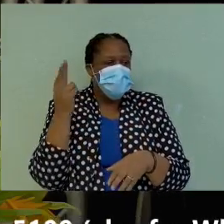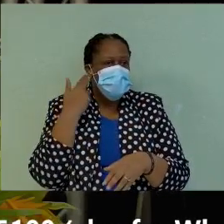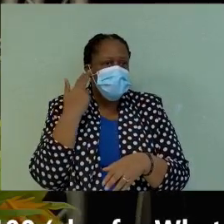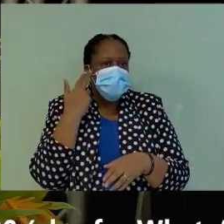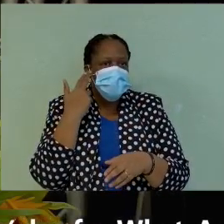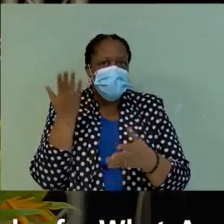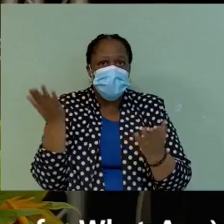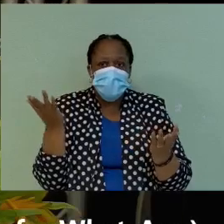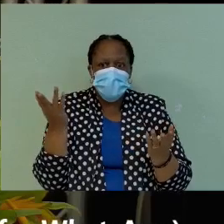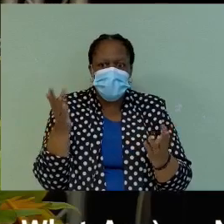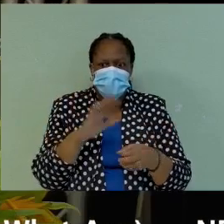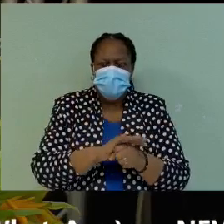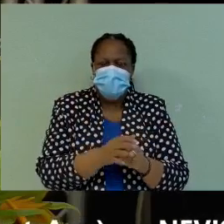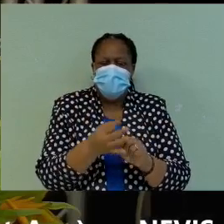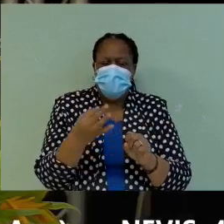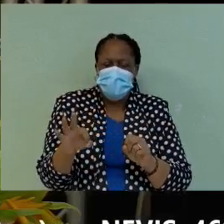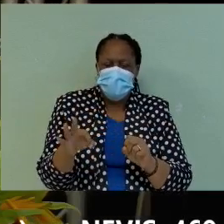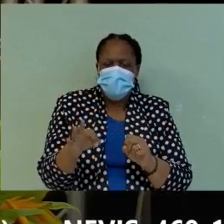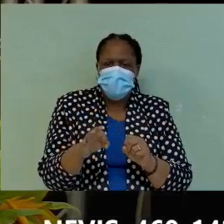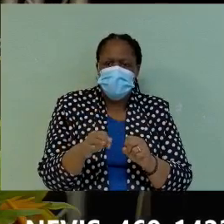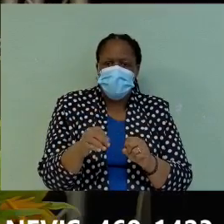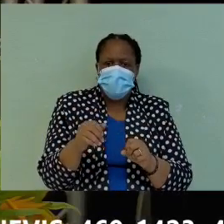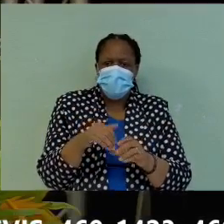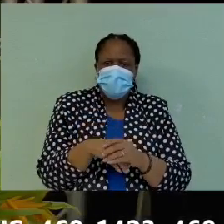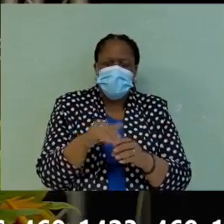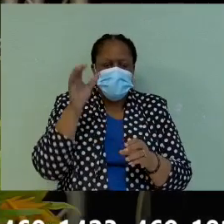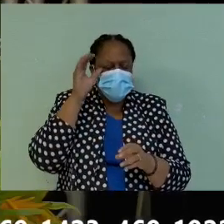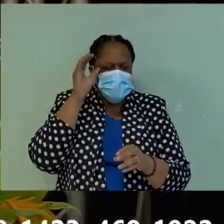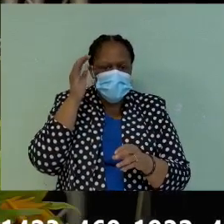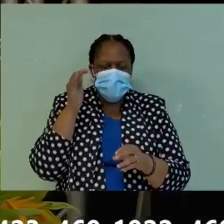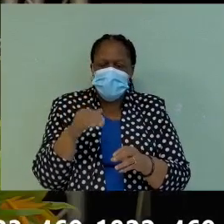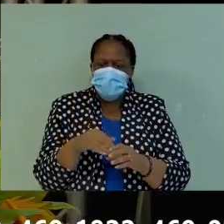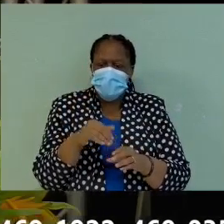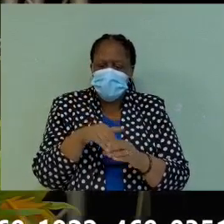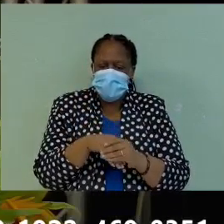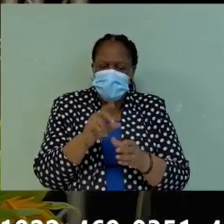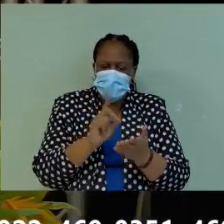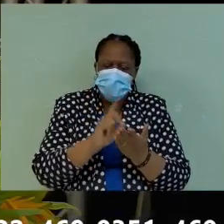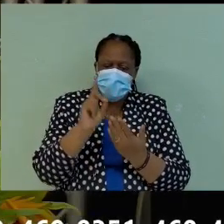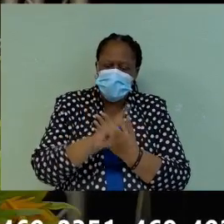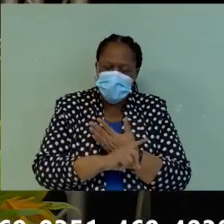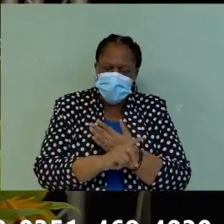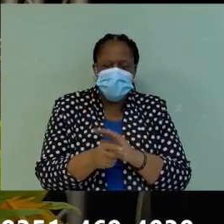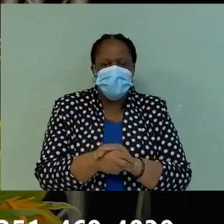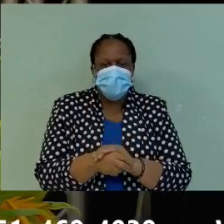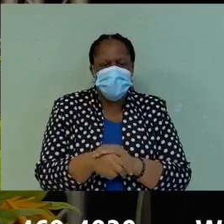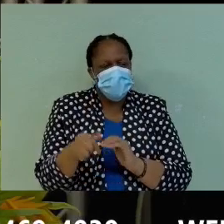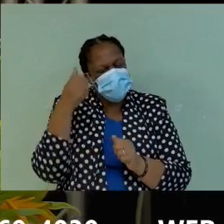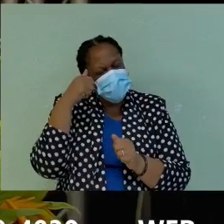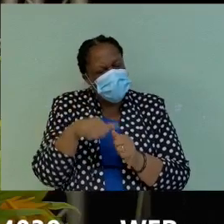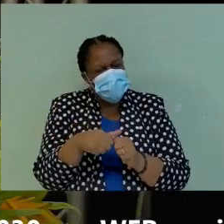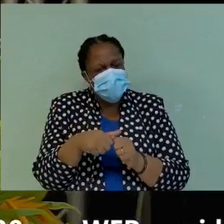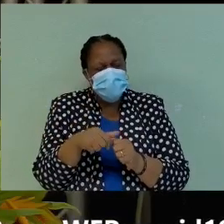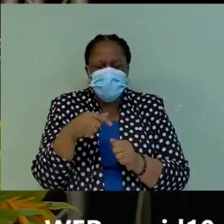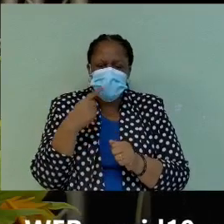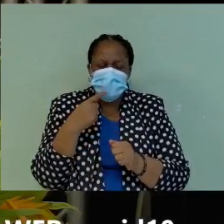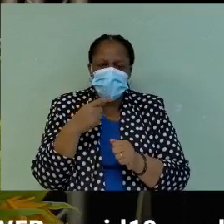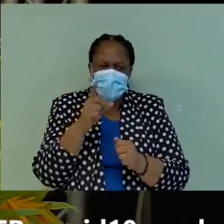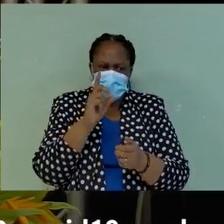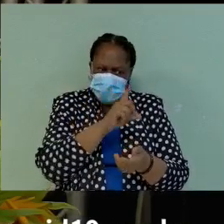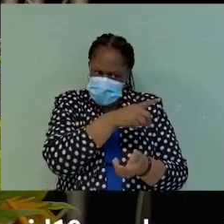of coronavirus epidemic in Wuhan, China in late December. I remember Dr. Wilkinson giving the first lecture